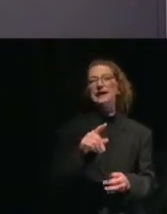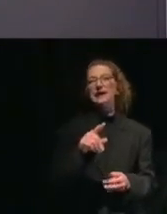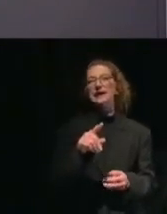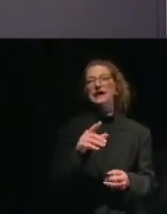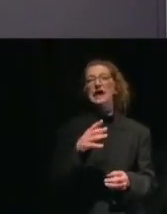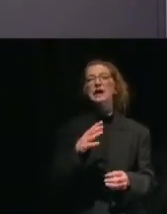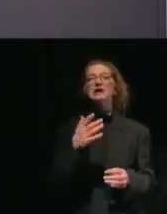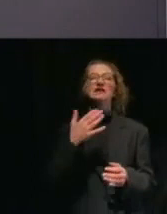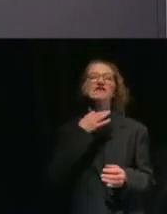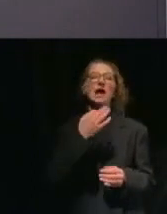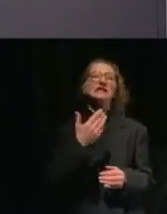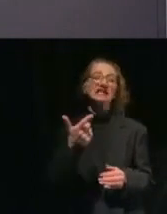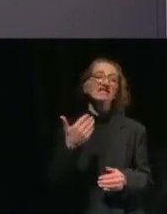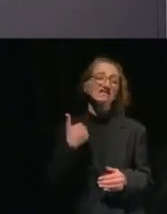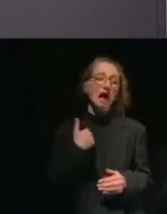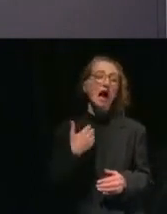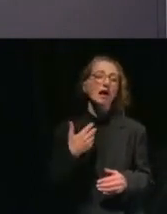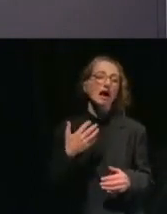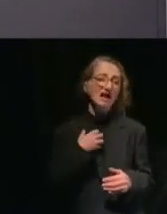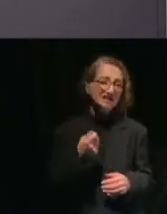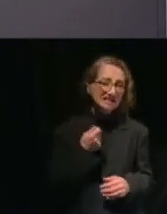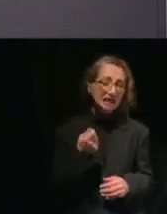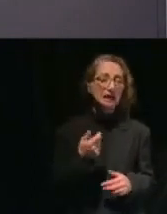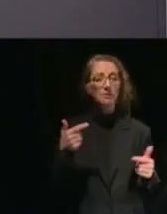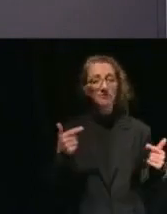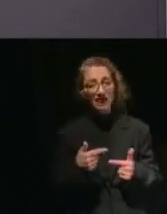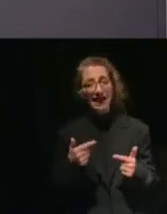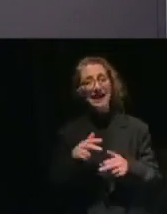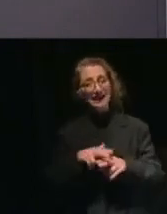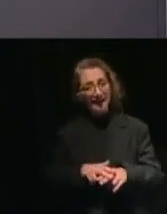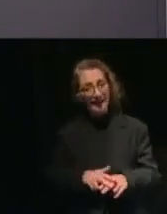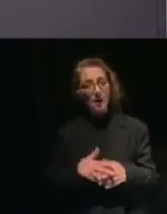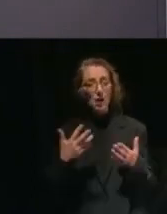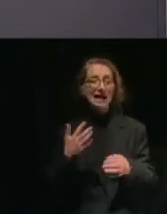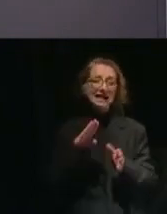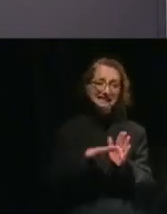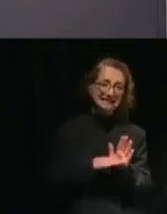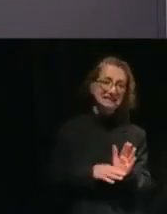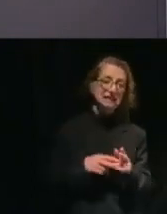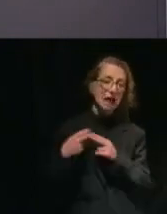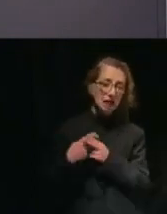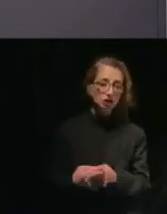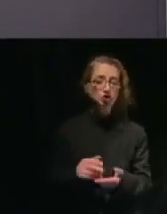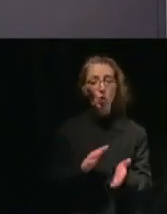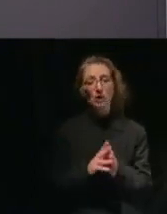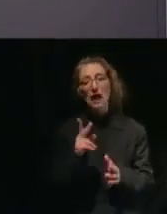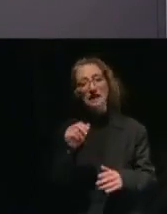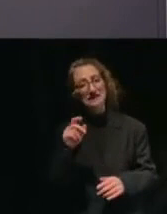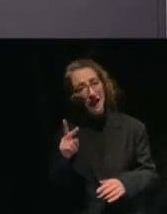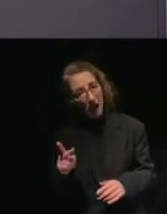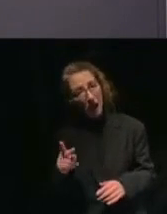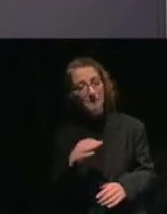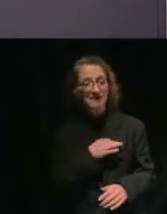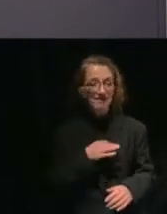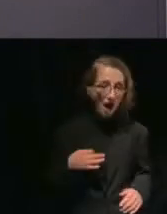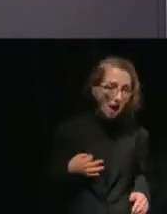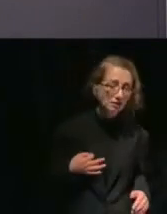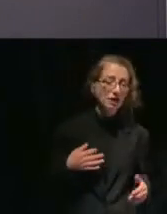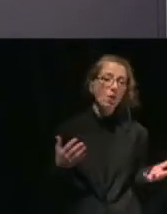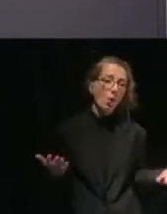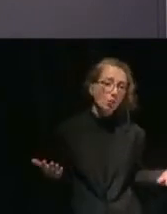situations, were you handled on a, were you We handle health insurance, care insurance, retirement